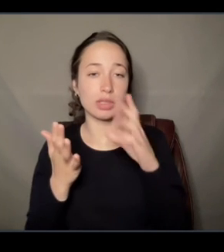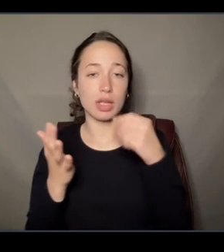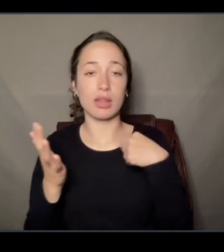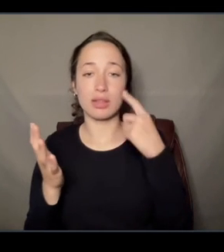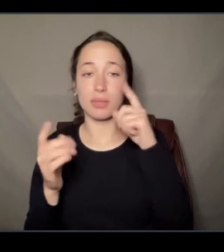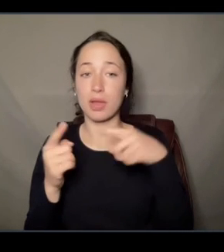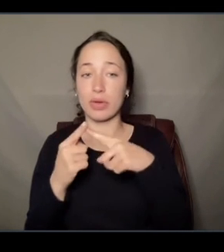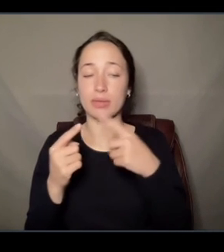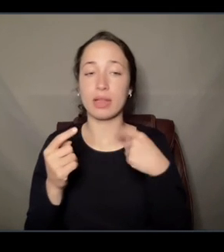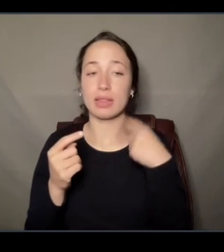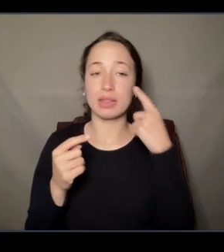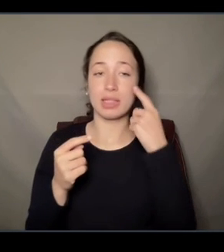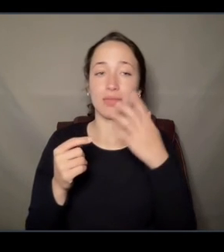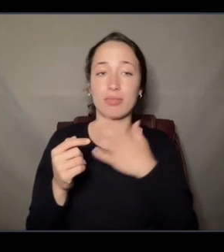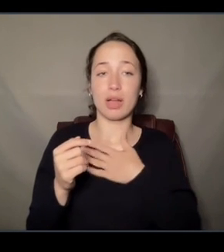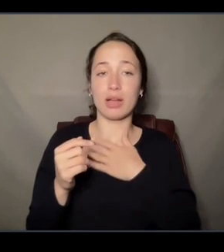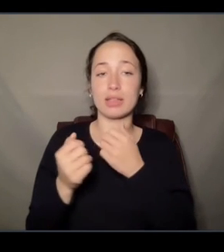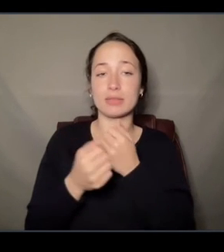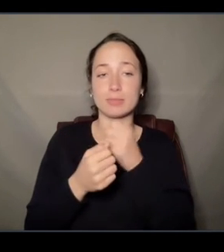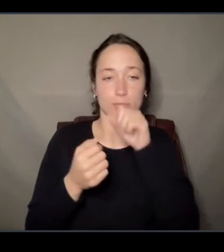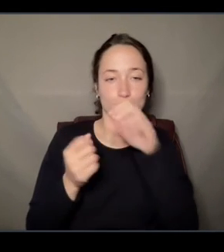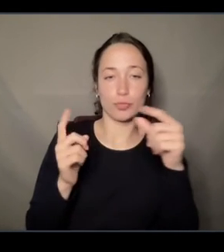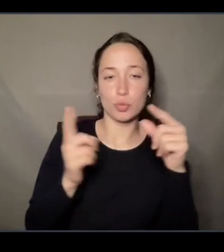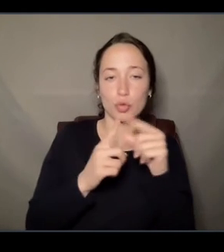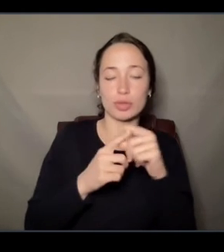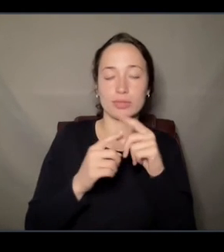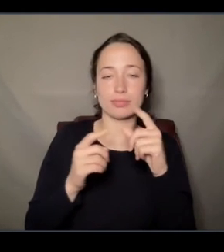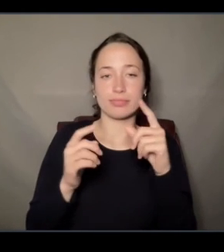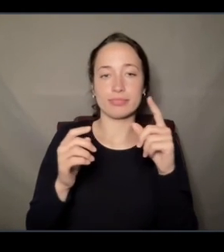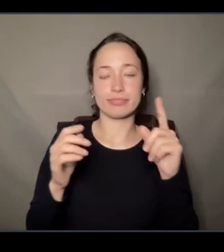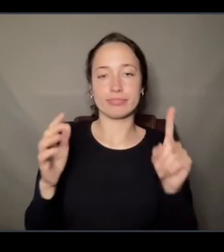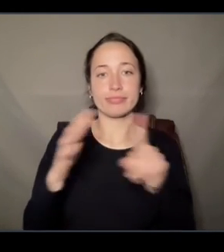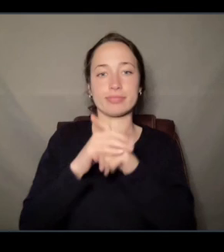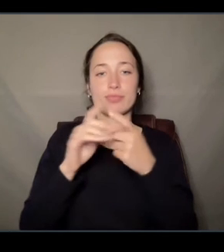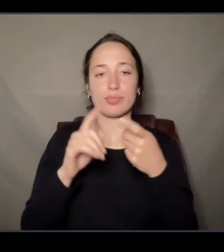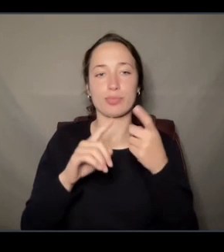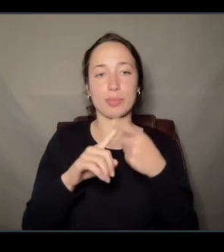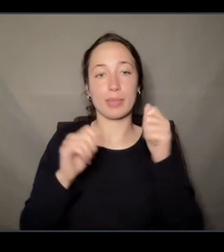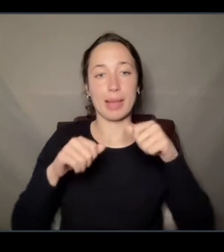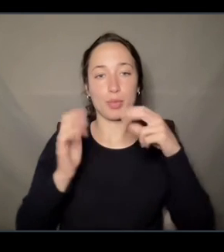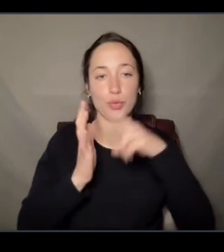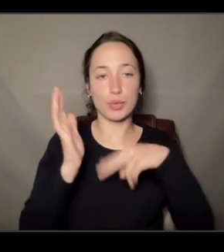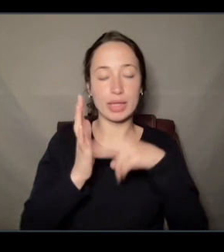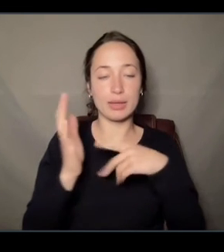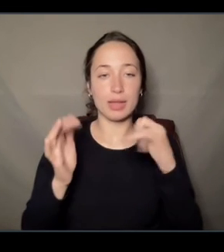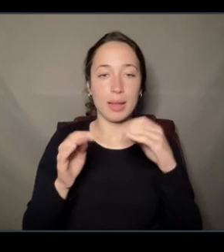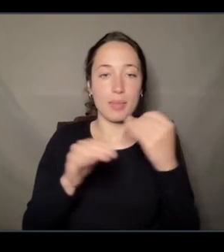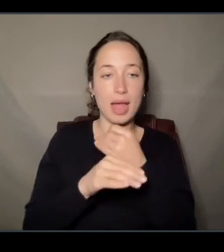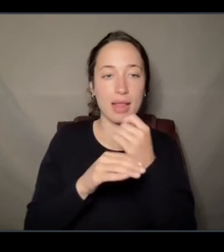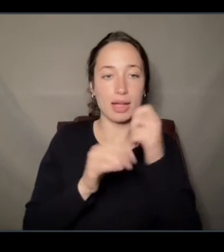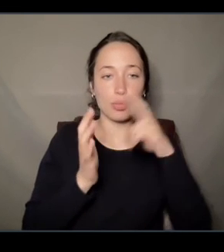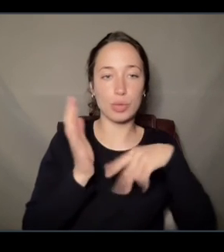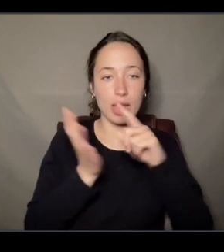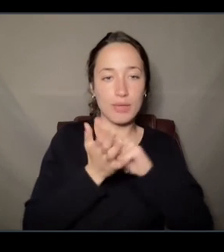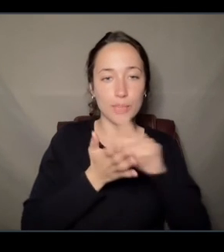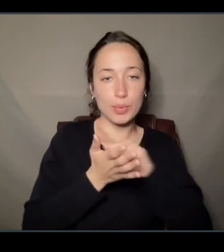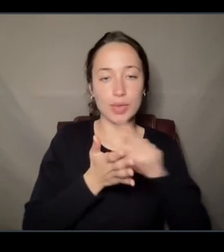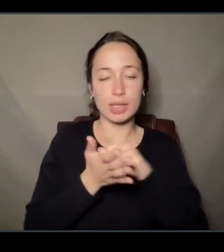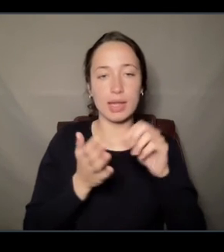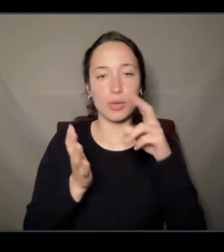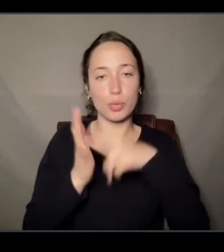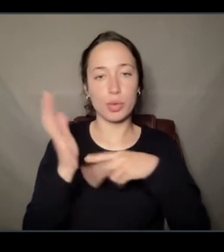And when I think about it, I think my love of words comes from being read to. I mean, being like in Mass, we were read to every